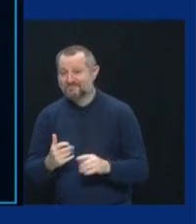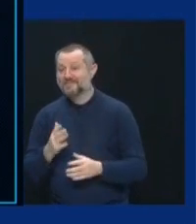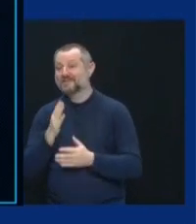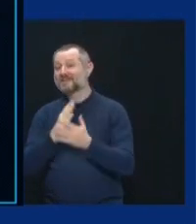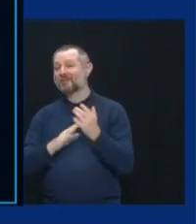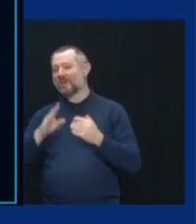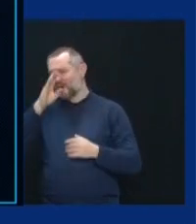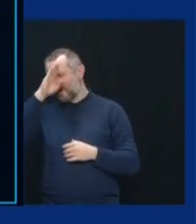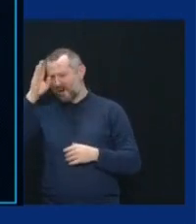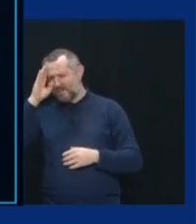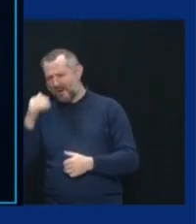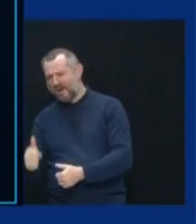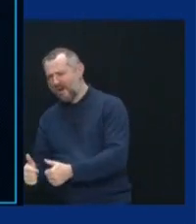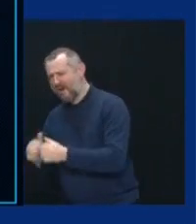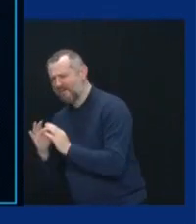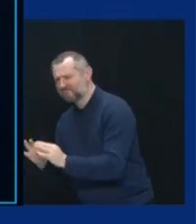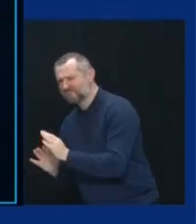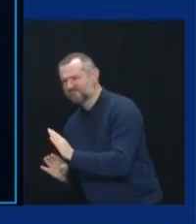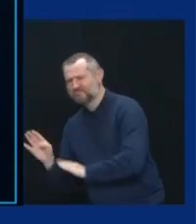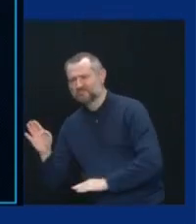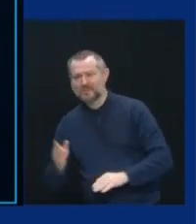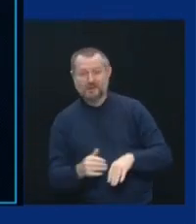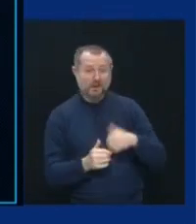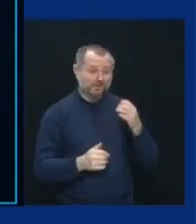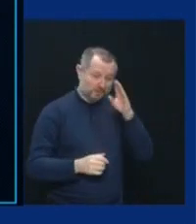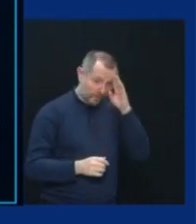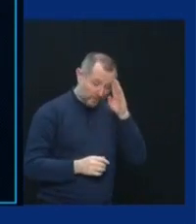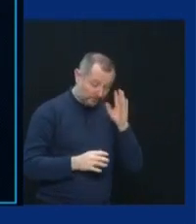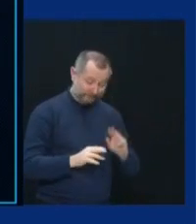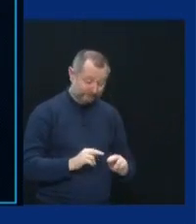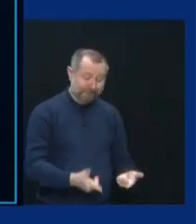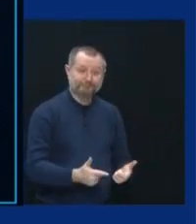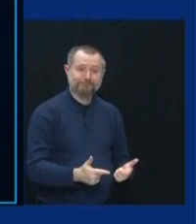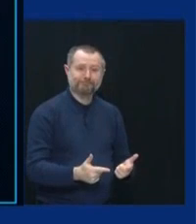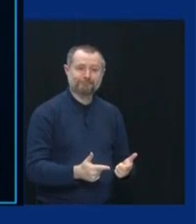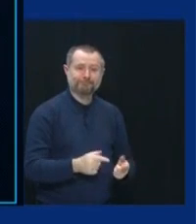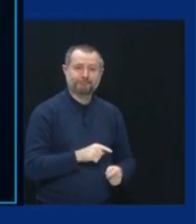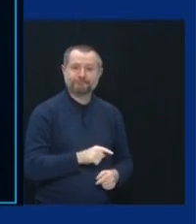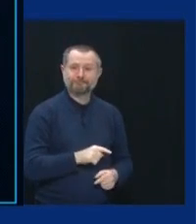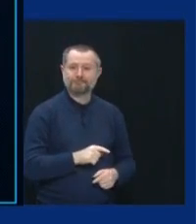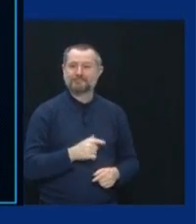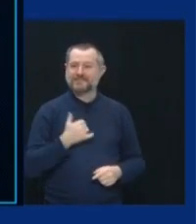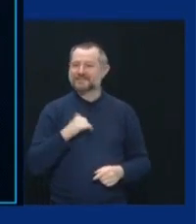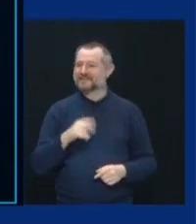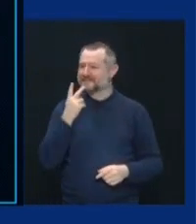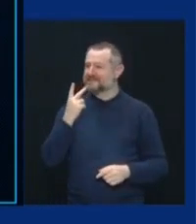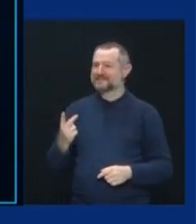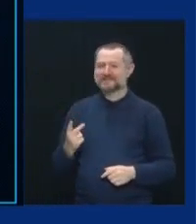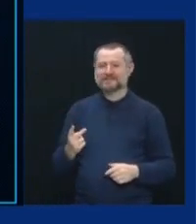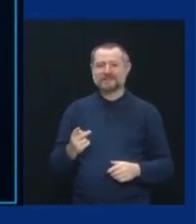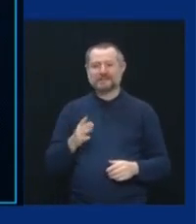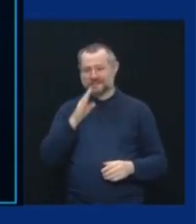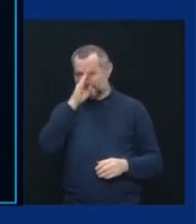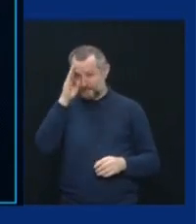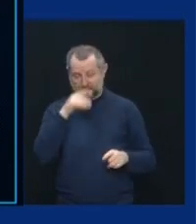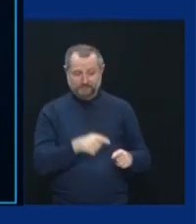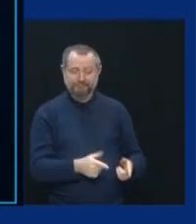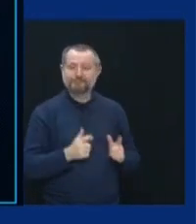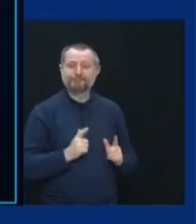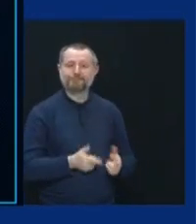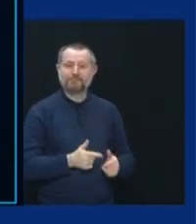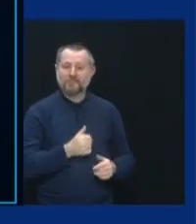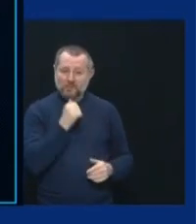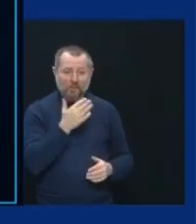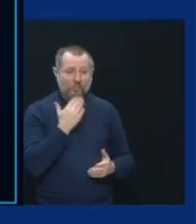and there are hospitals that performed less well. We still see hospitals performing less well. When you look at